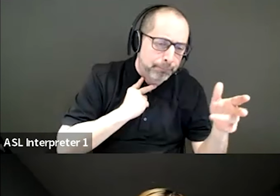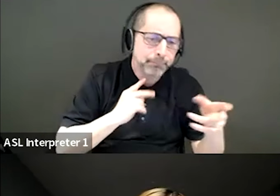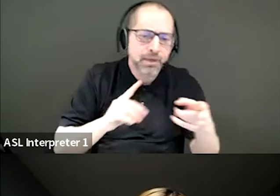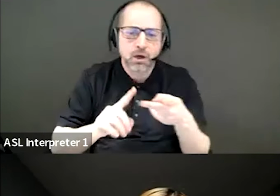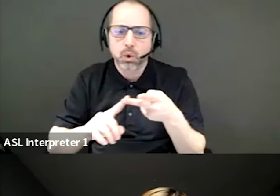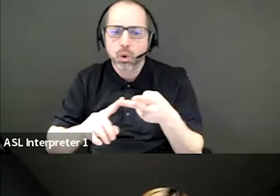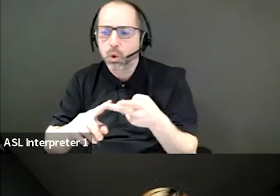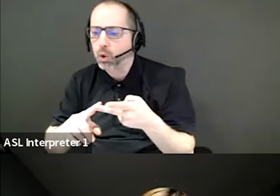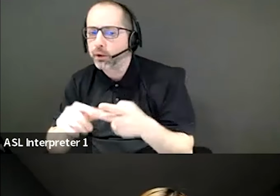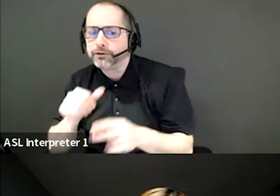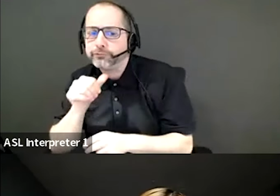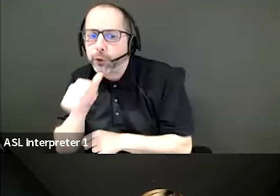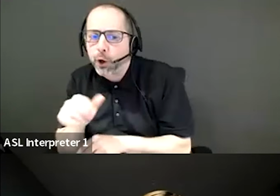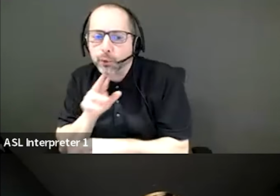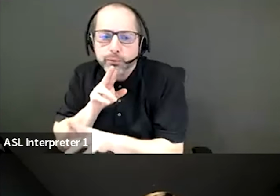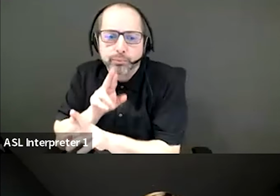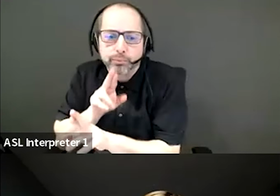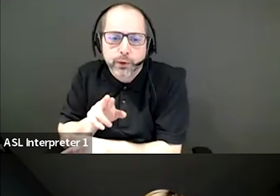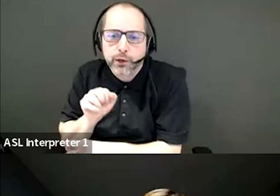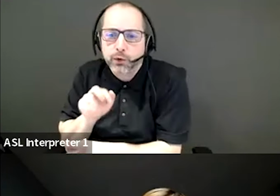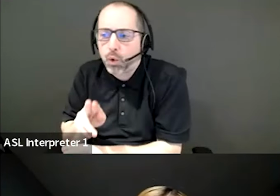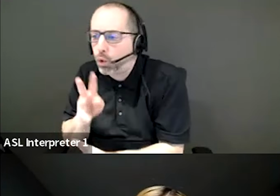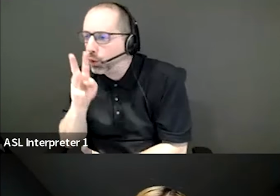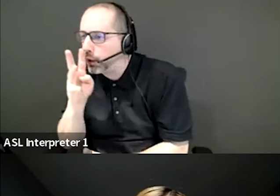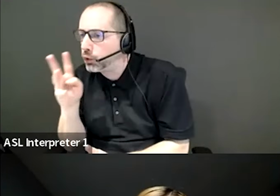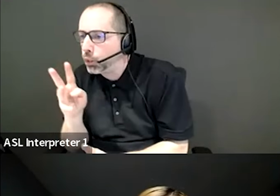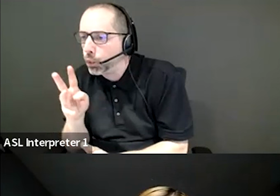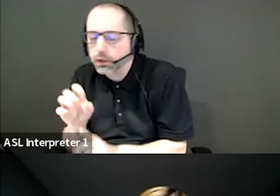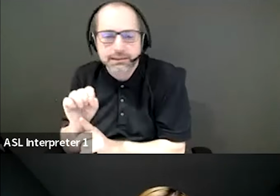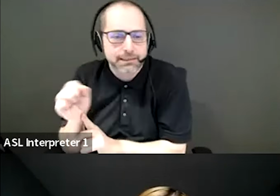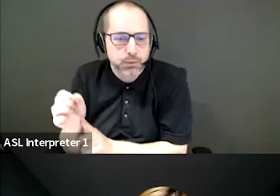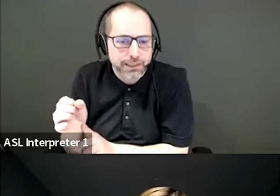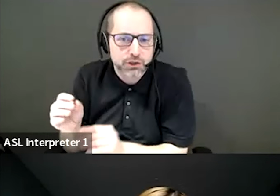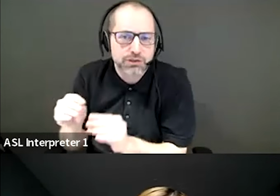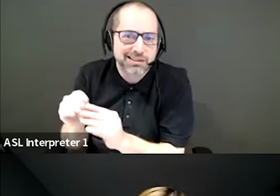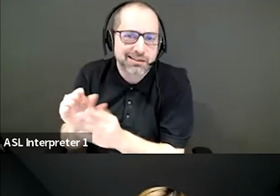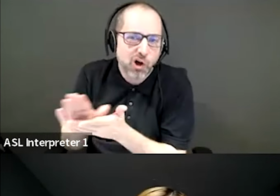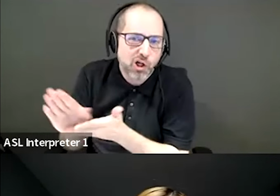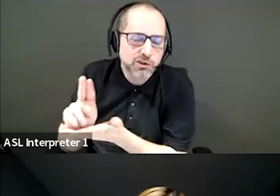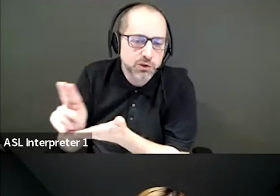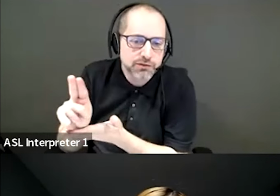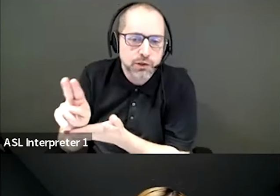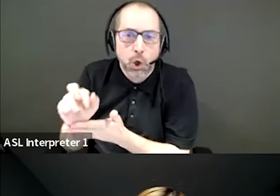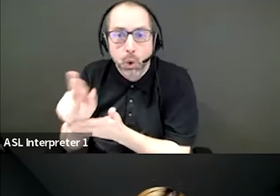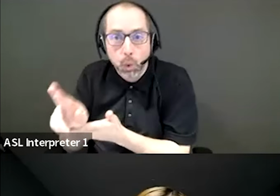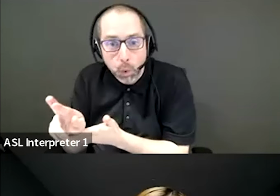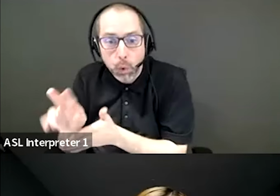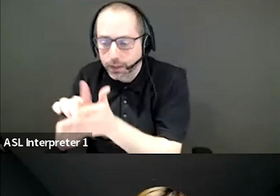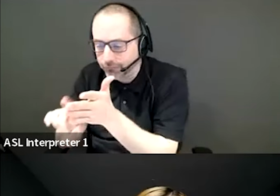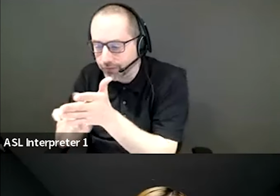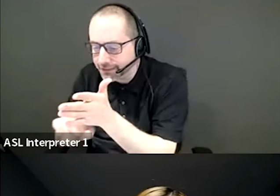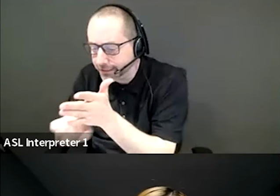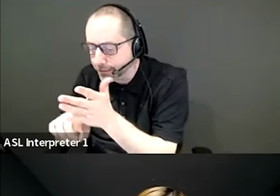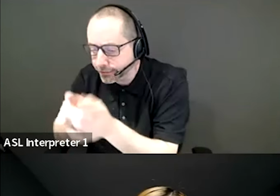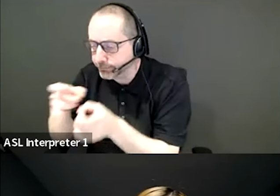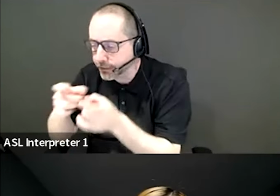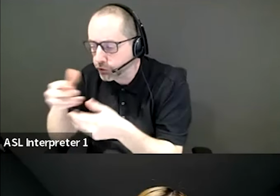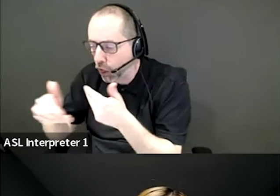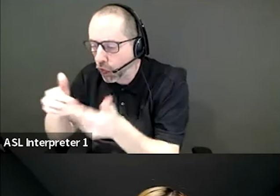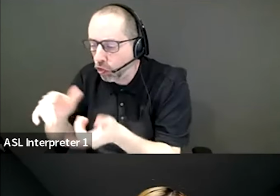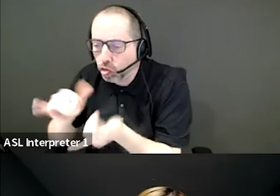or swept under the rug cases in post-secondary schools, or the mismanagement of investigations into these incidents?